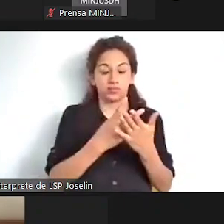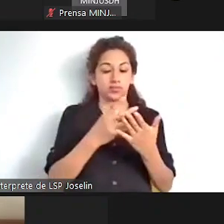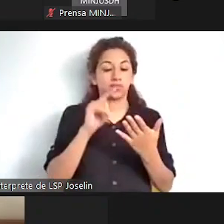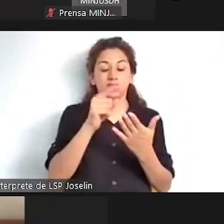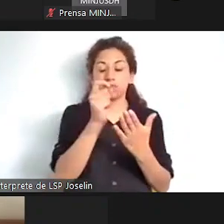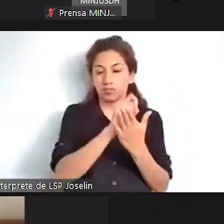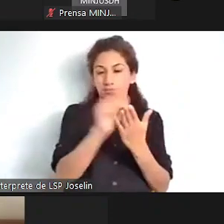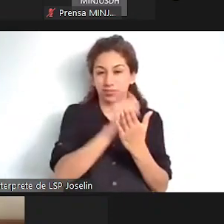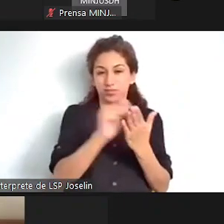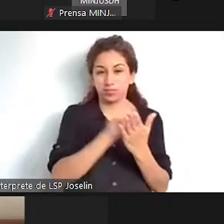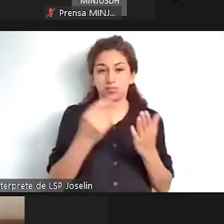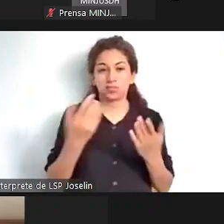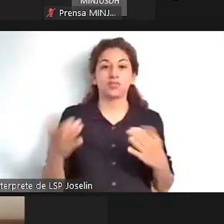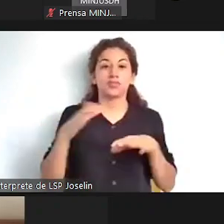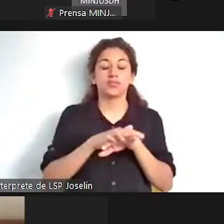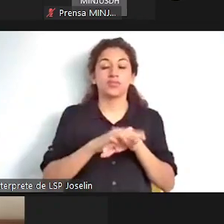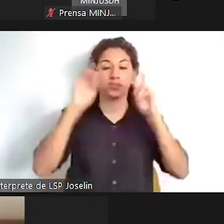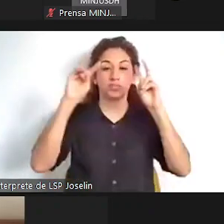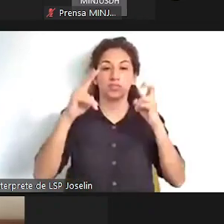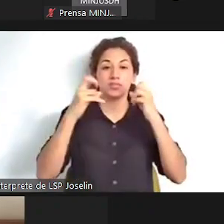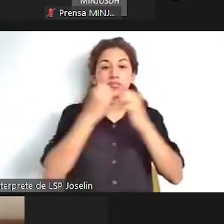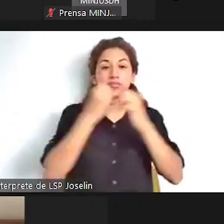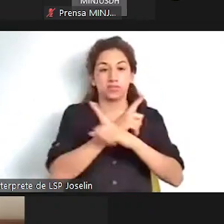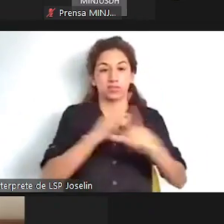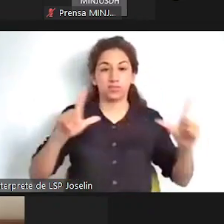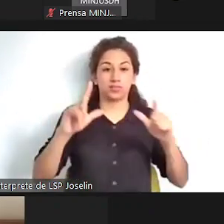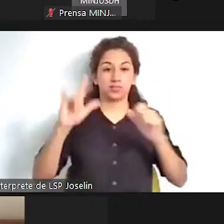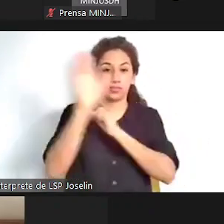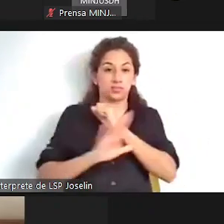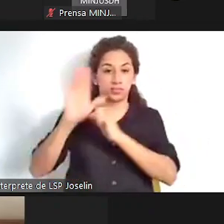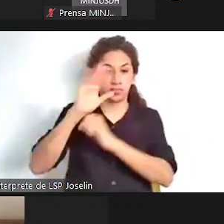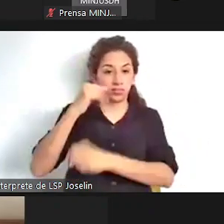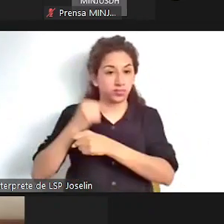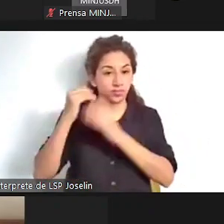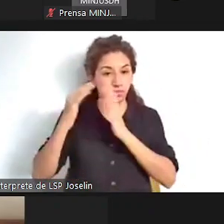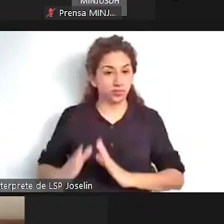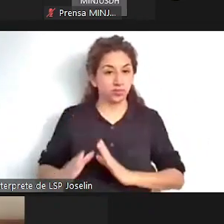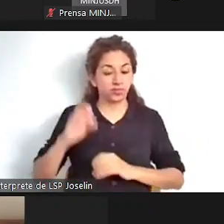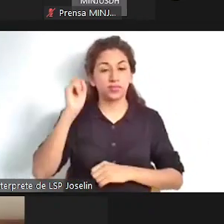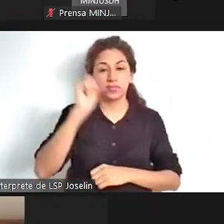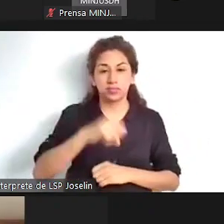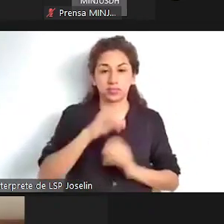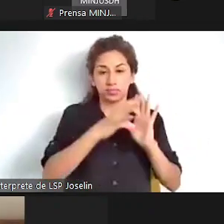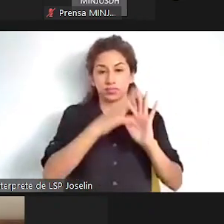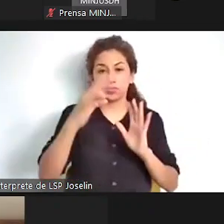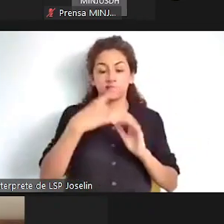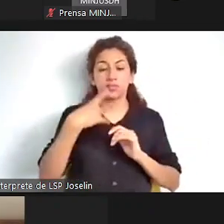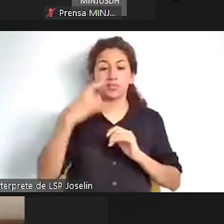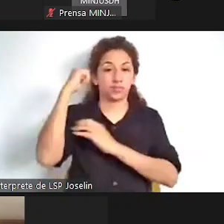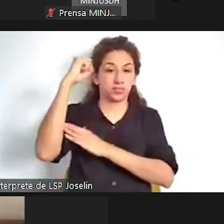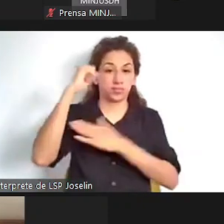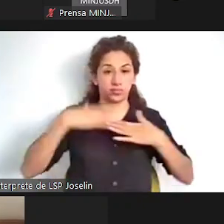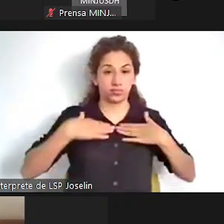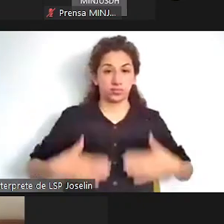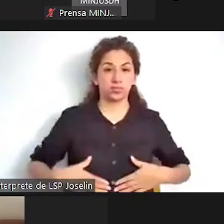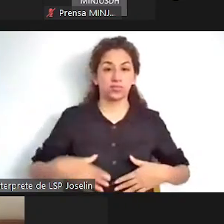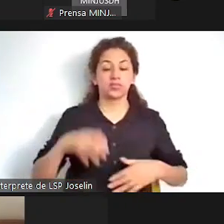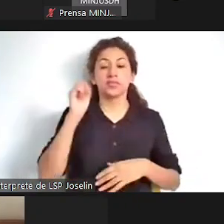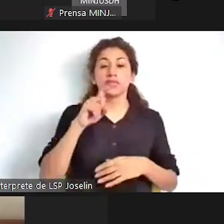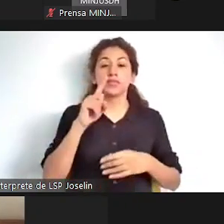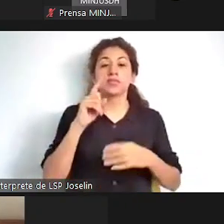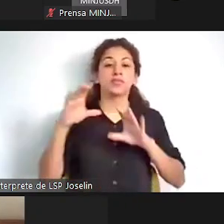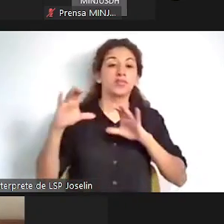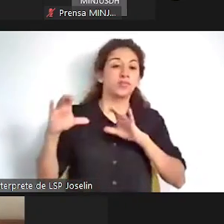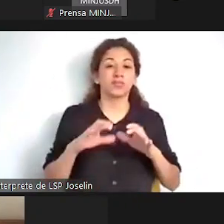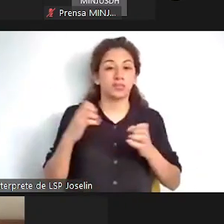a diagnostic offer of freedom of a union and collective bargaining that the highlights are the human